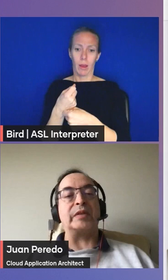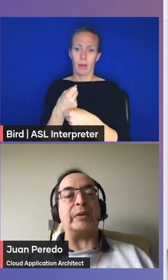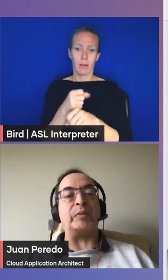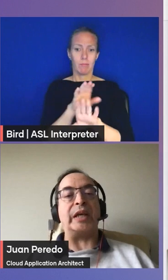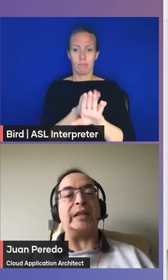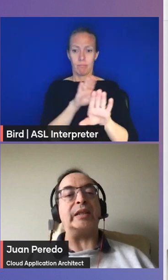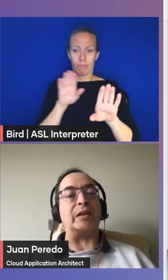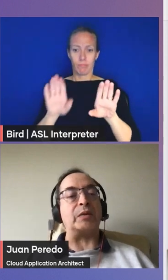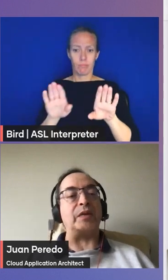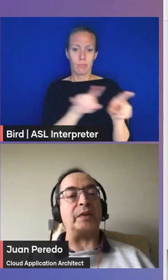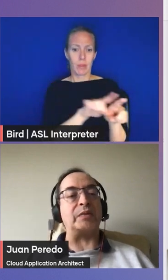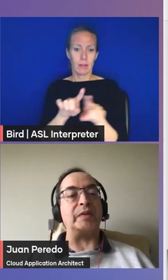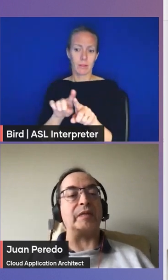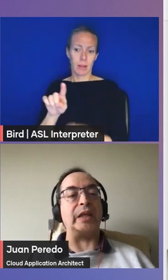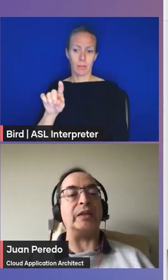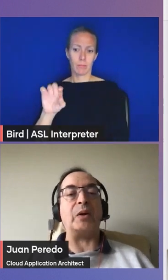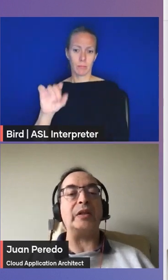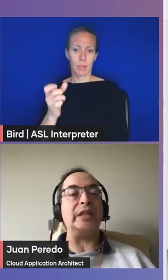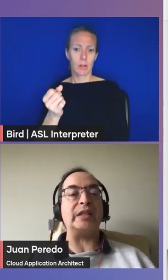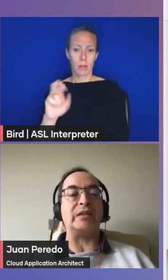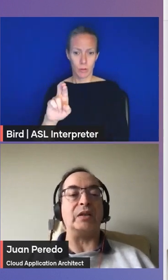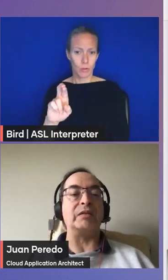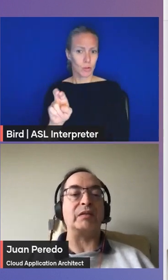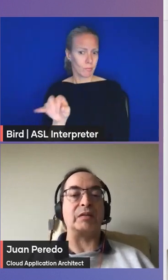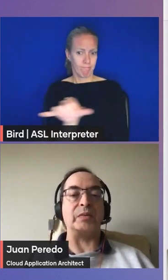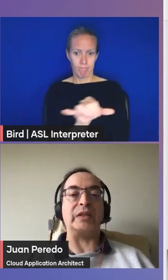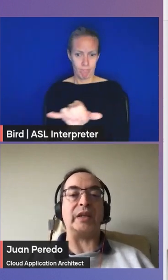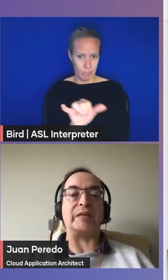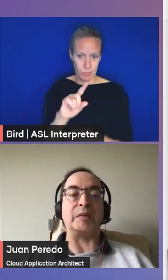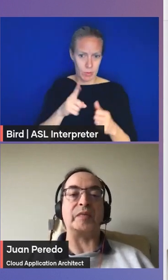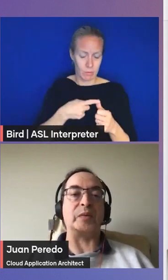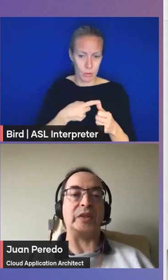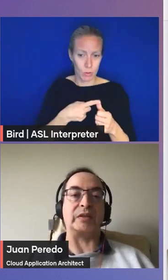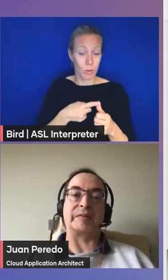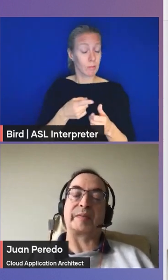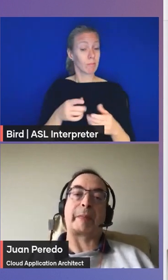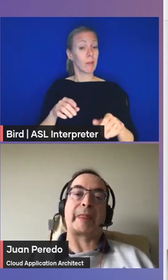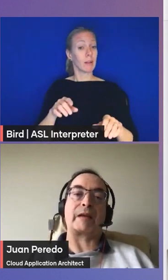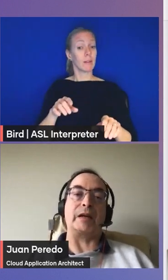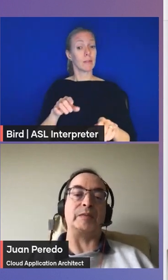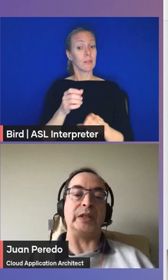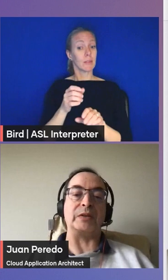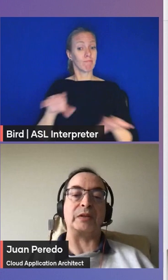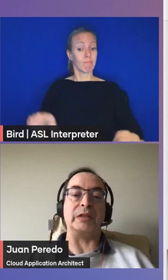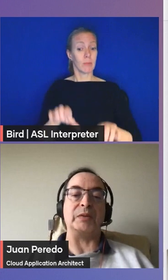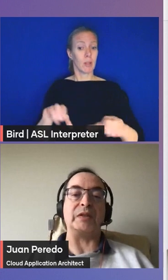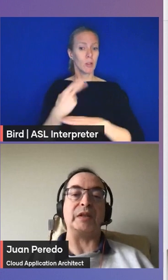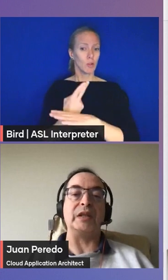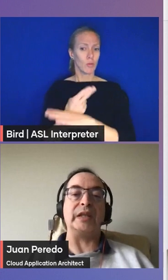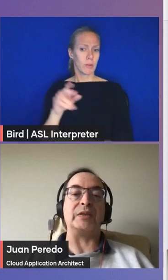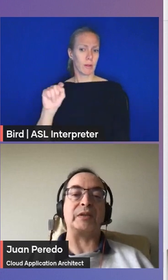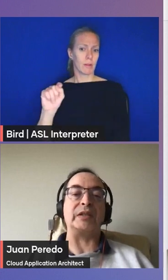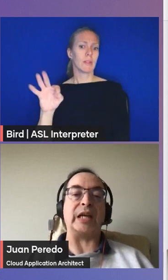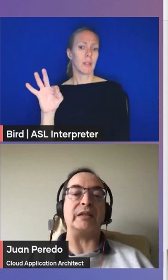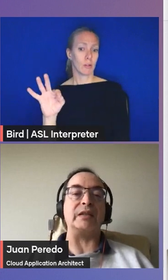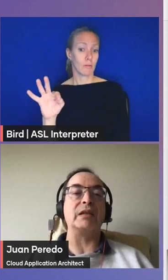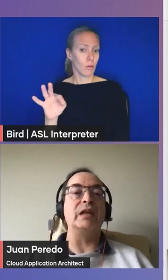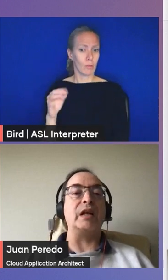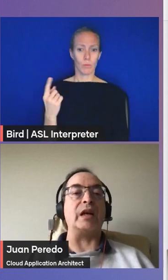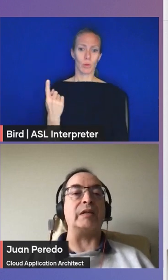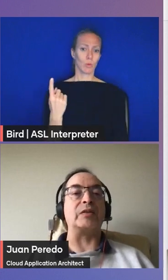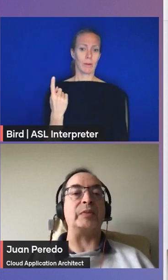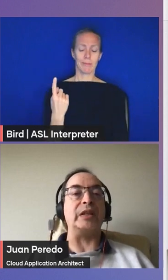cluster that will be identical to the first one. And all this is done with Terraform, which is one of the industry